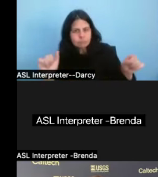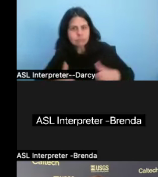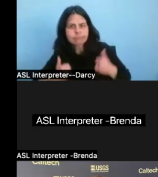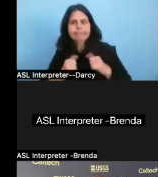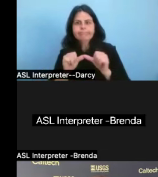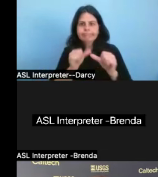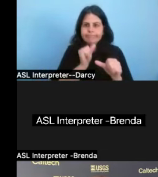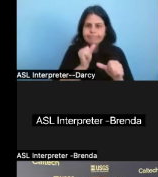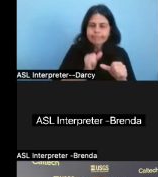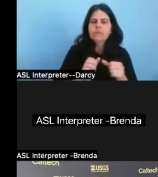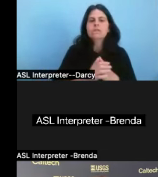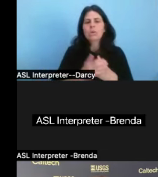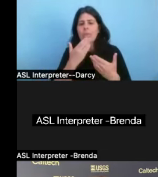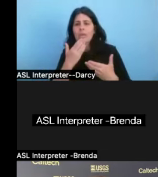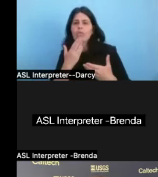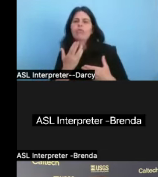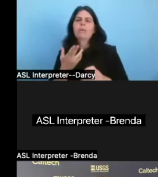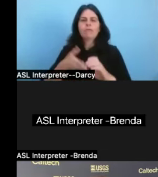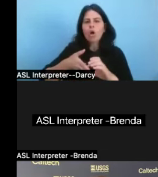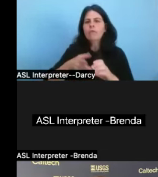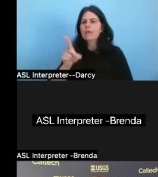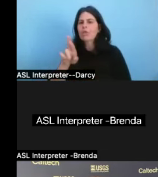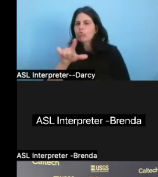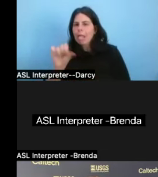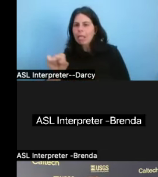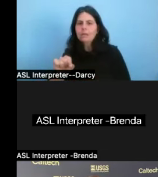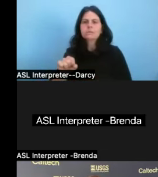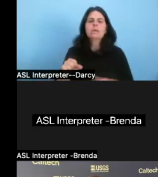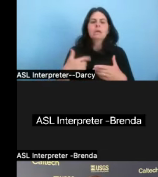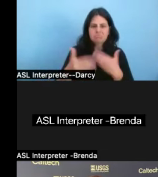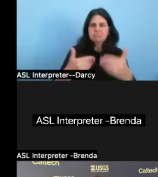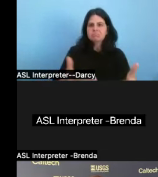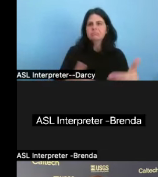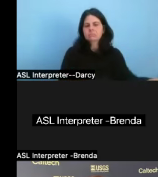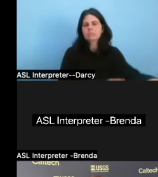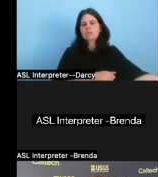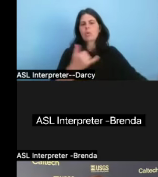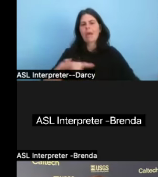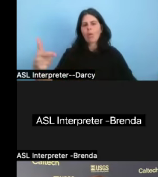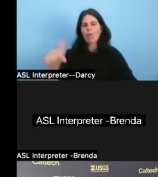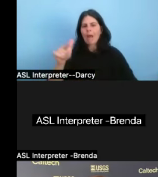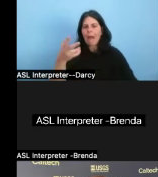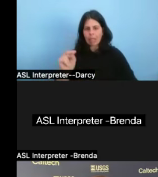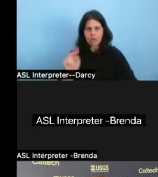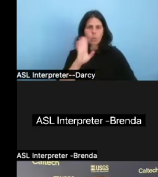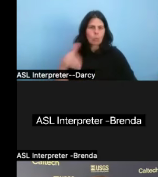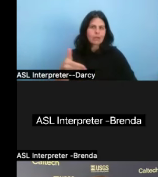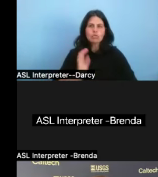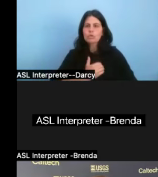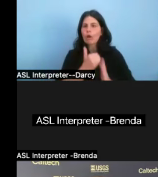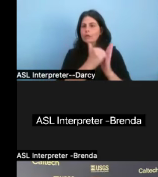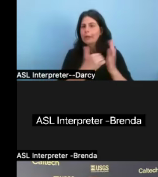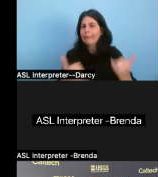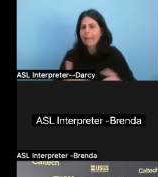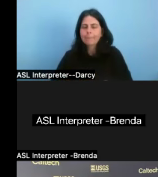drills, and to share information and networking together. So I'm now going to turn it over to Alan, who's going to introduce our agendas for today.